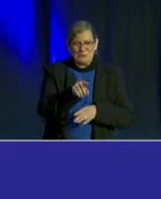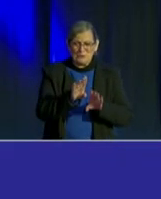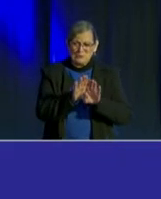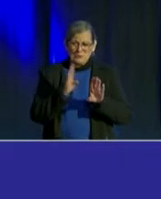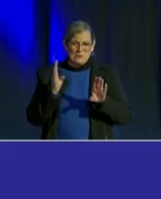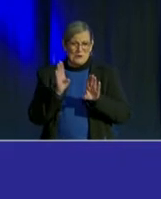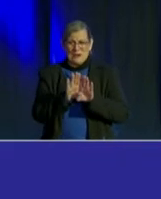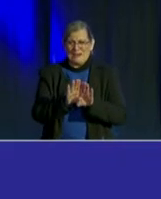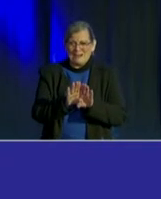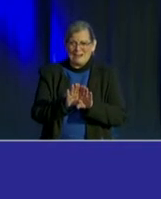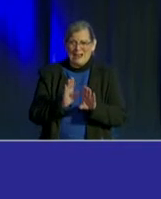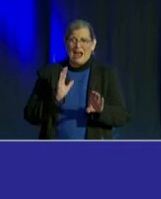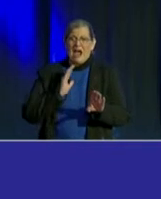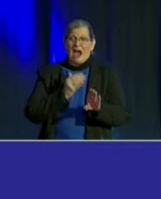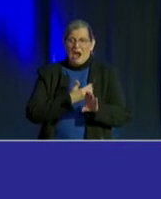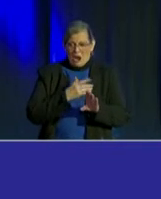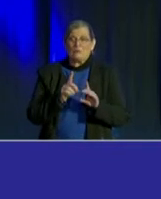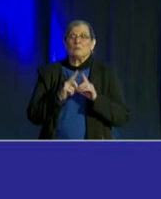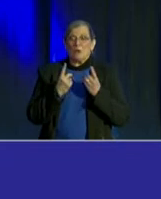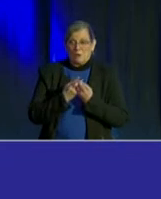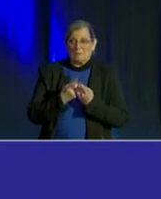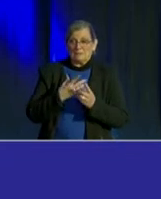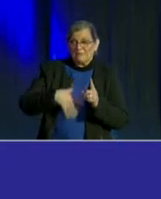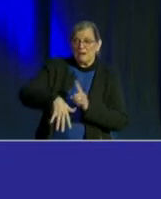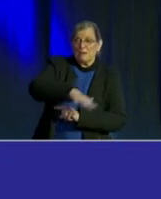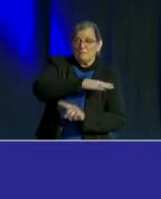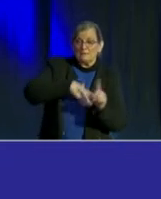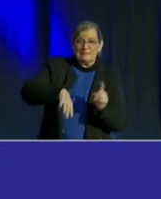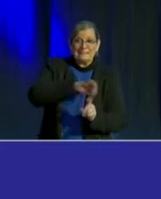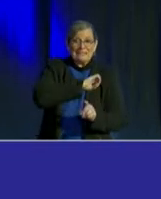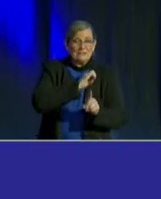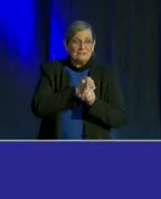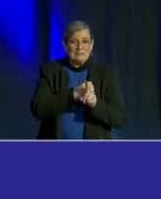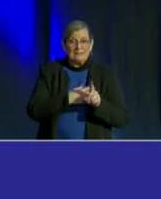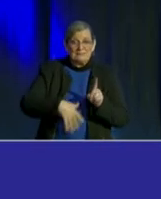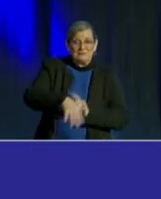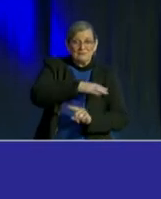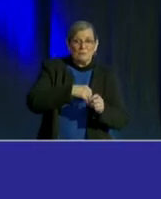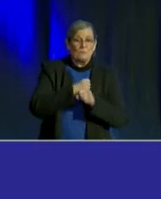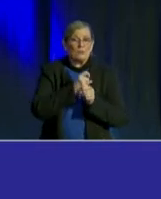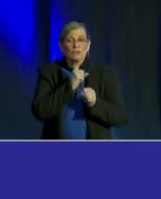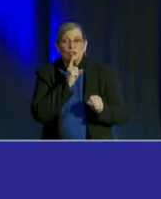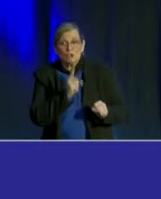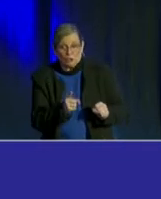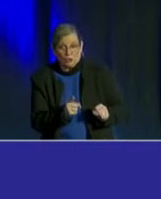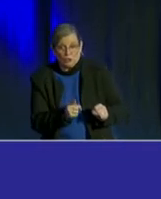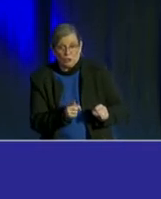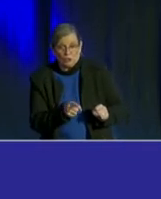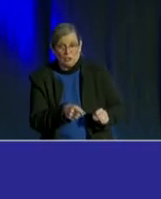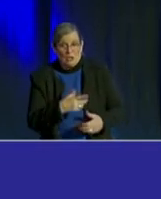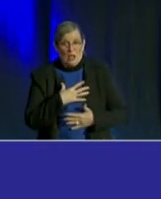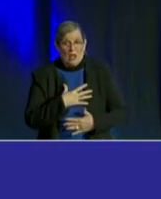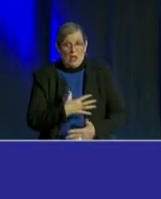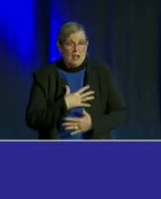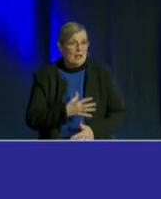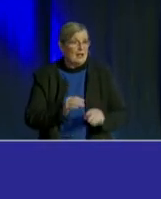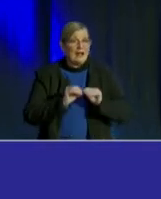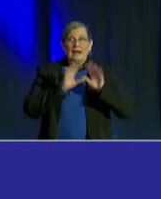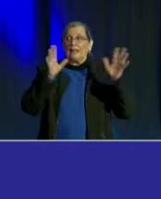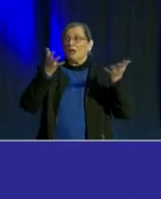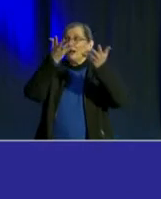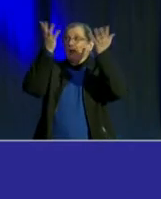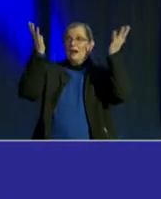our Department of Energy and Environment is trying to make sure that we have reduced